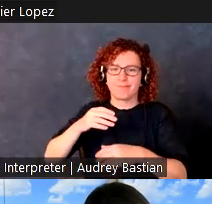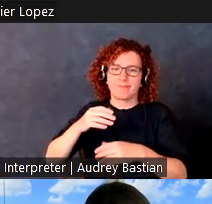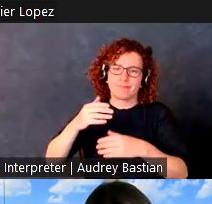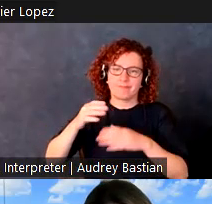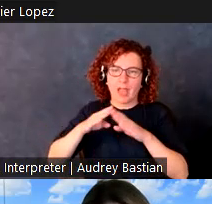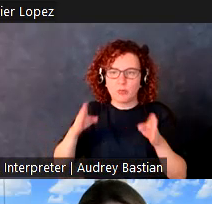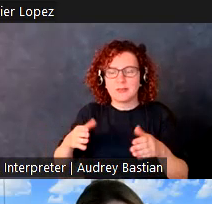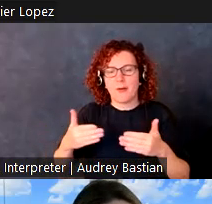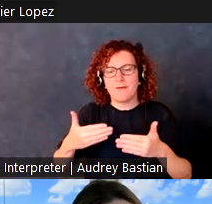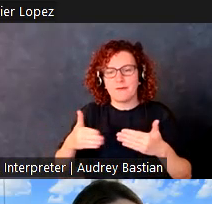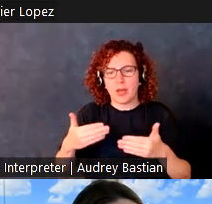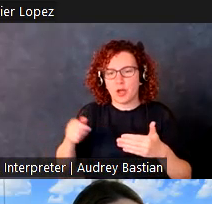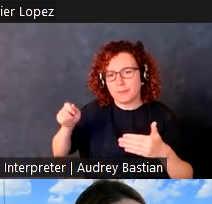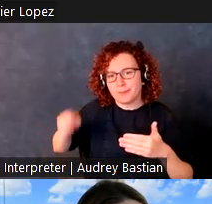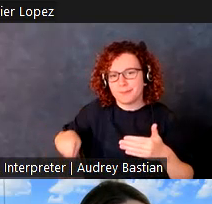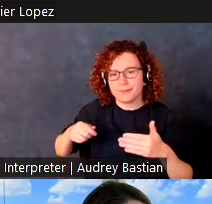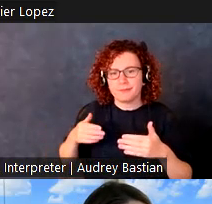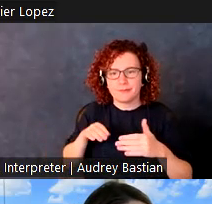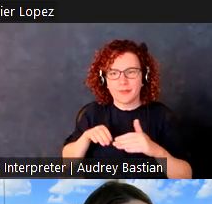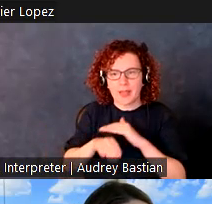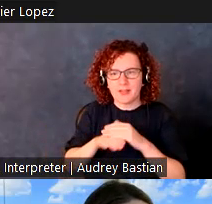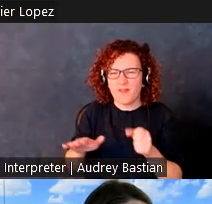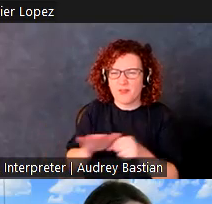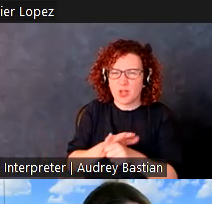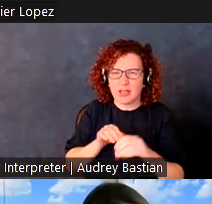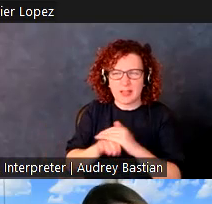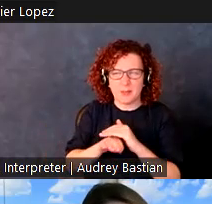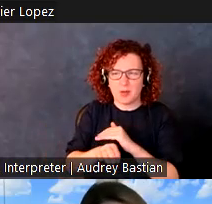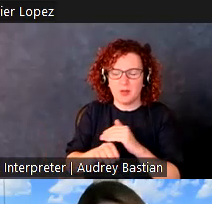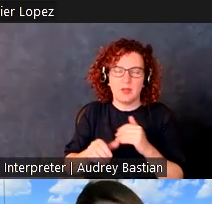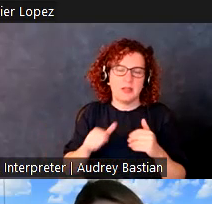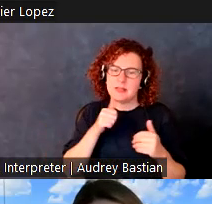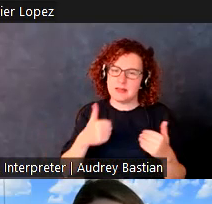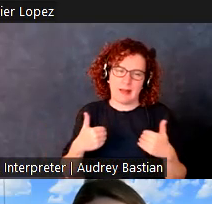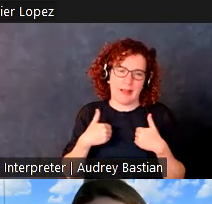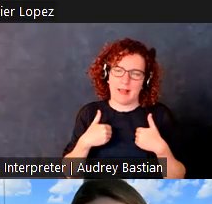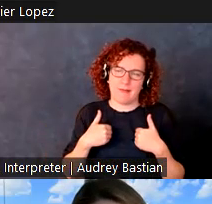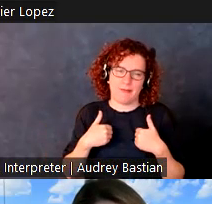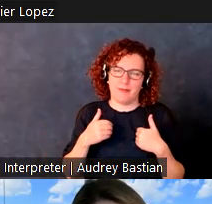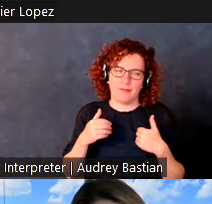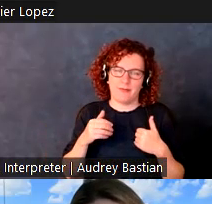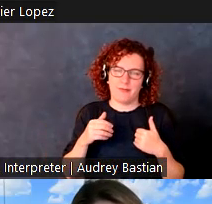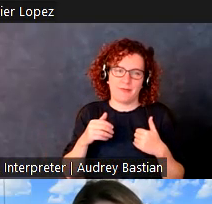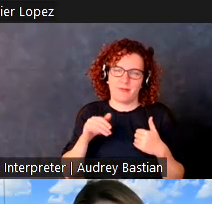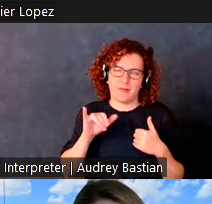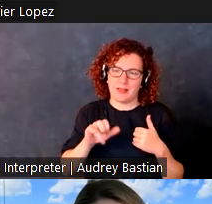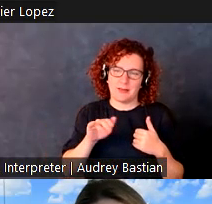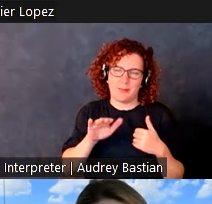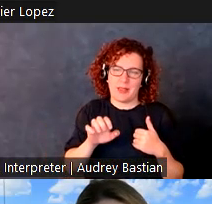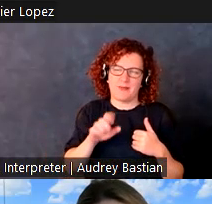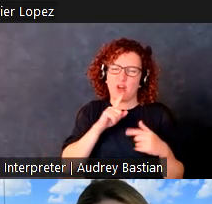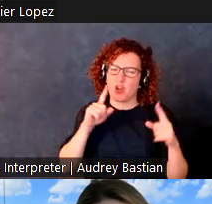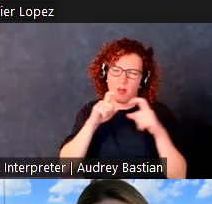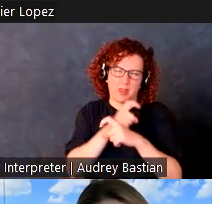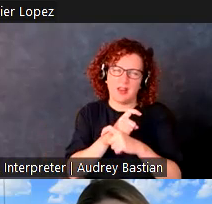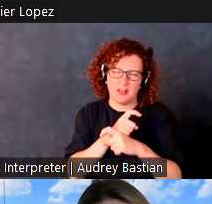accessible. And we did not have the space to be, it was very complicated to try and do that. So we are leaving that as